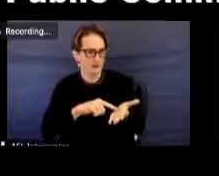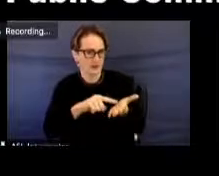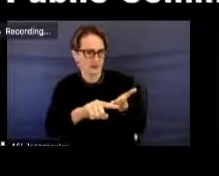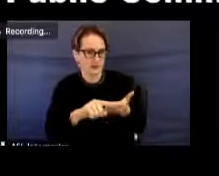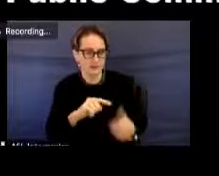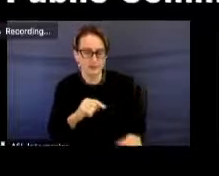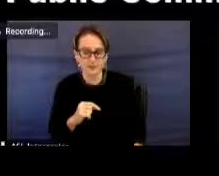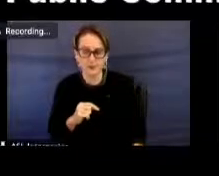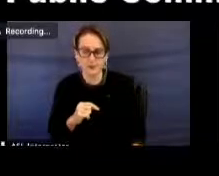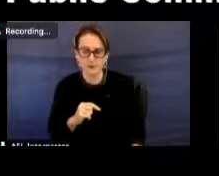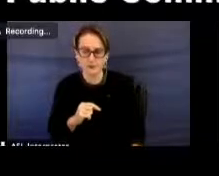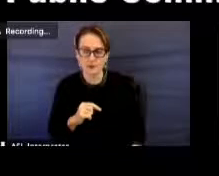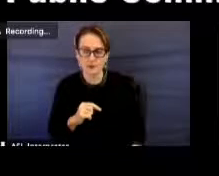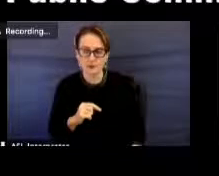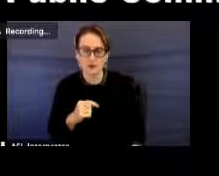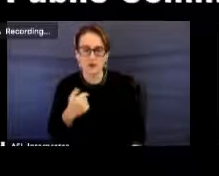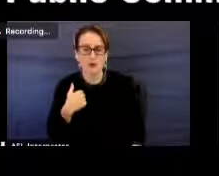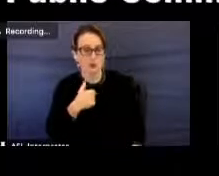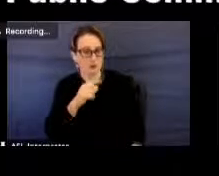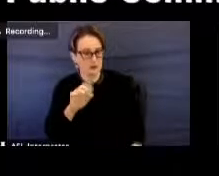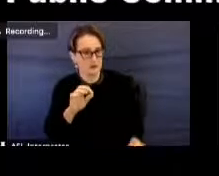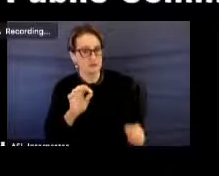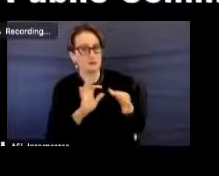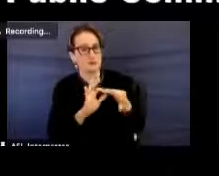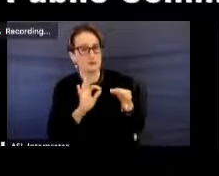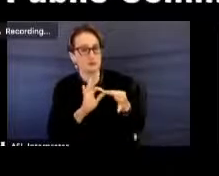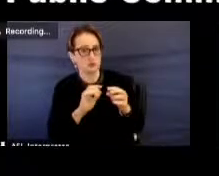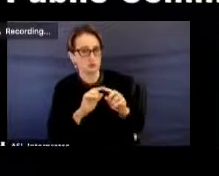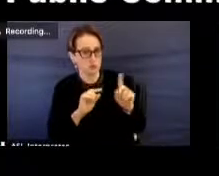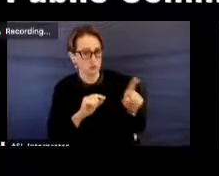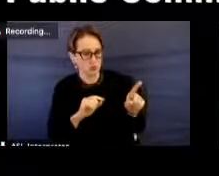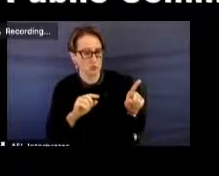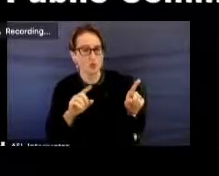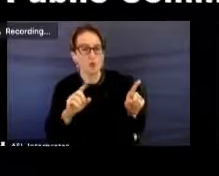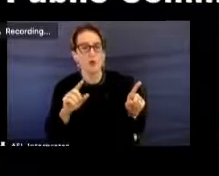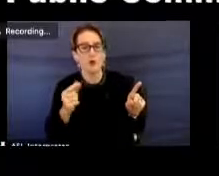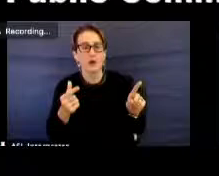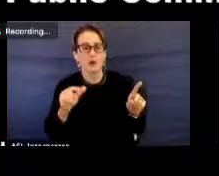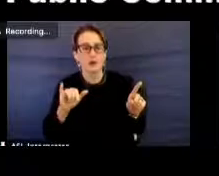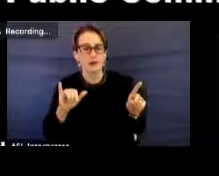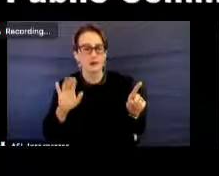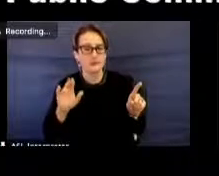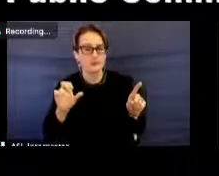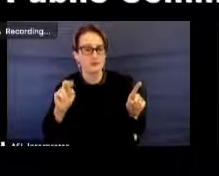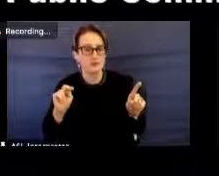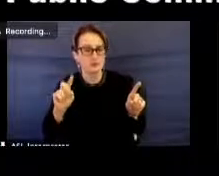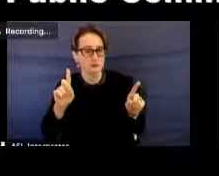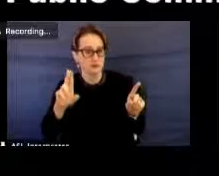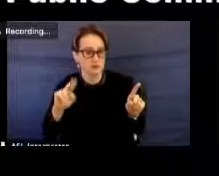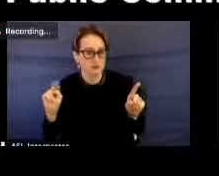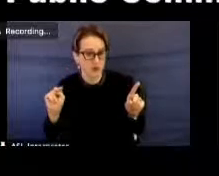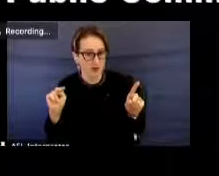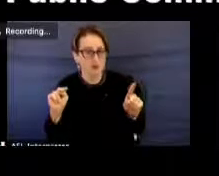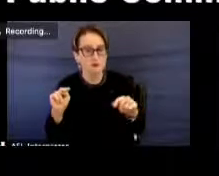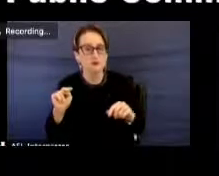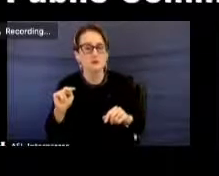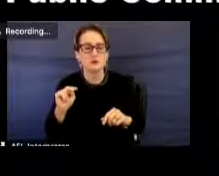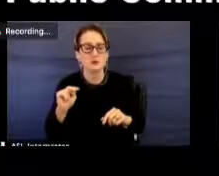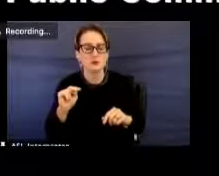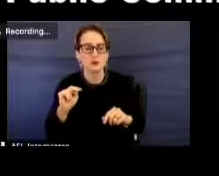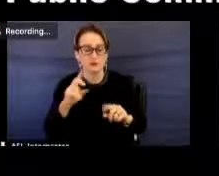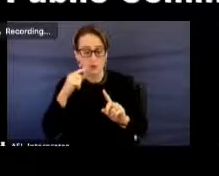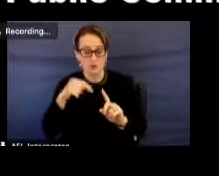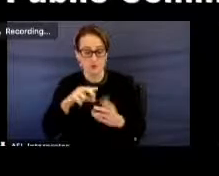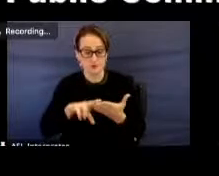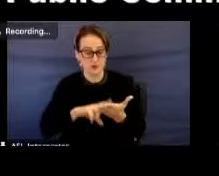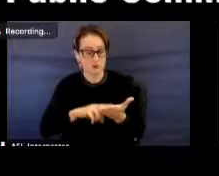mention that to Gibson Dunn as part of the negotiations for this contract, right? We talked about it with their staff, and